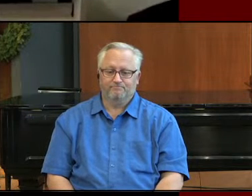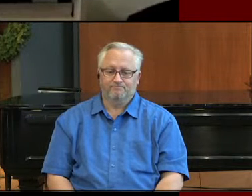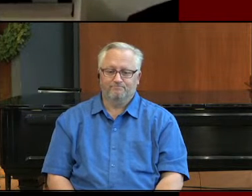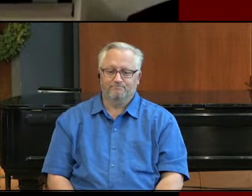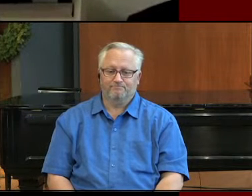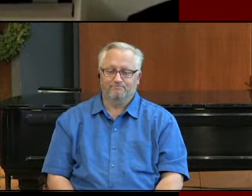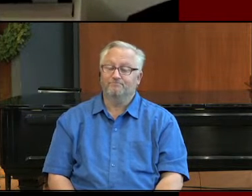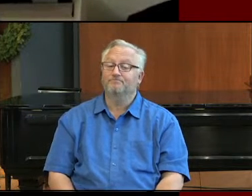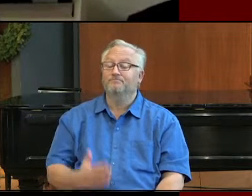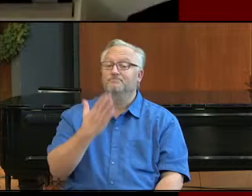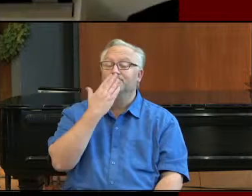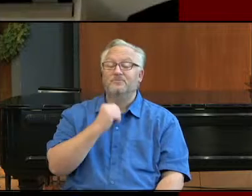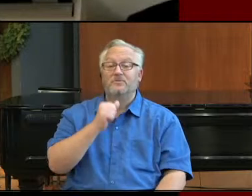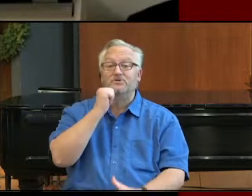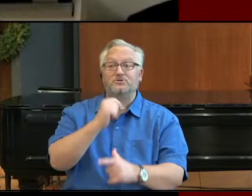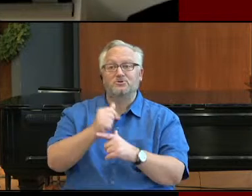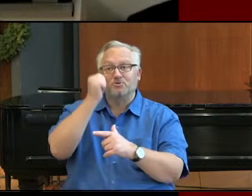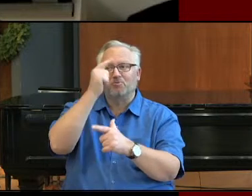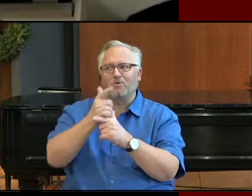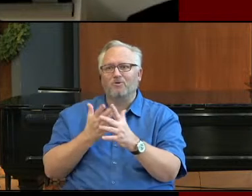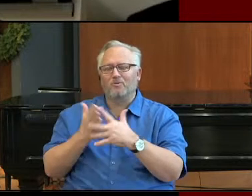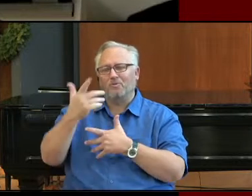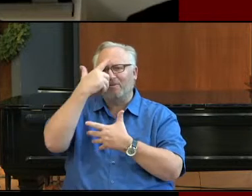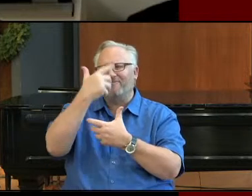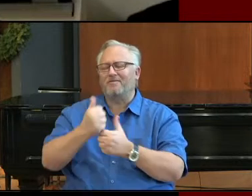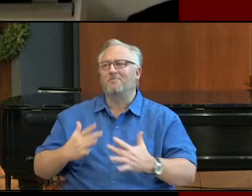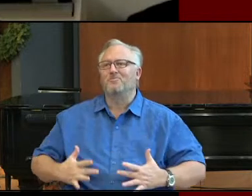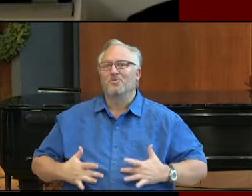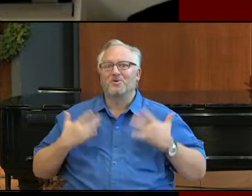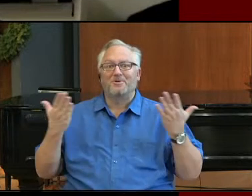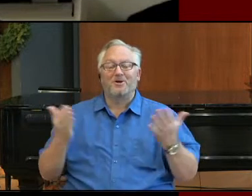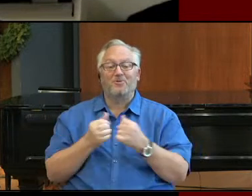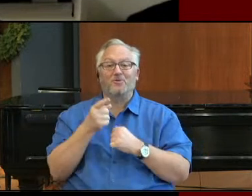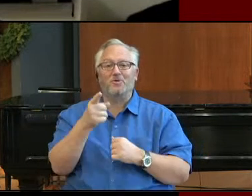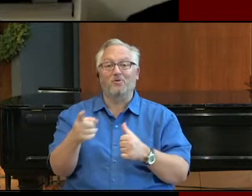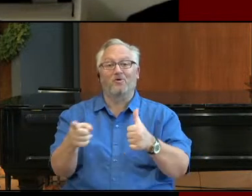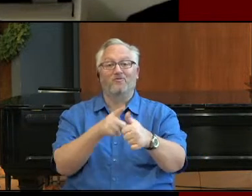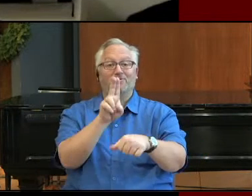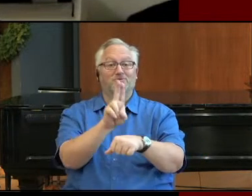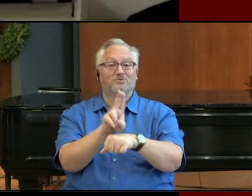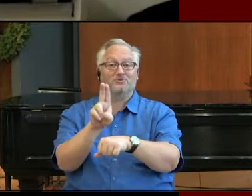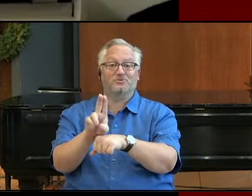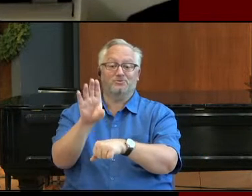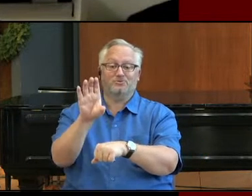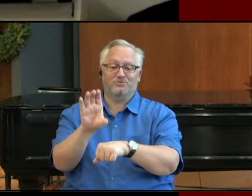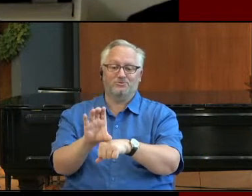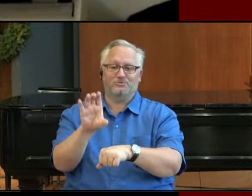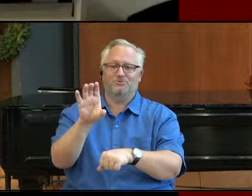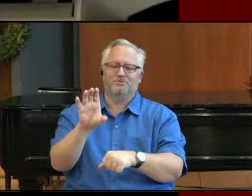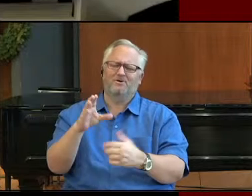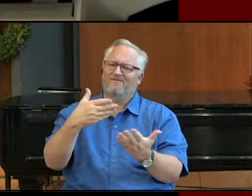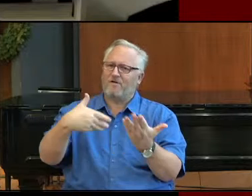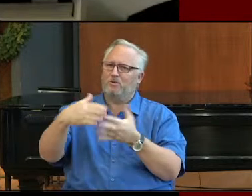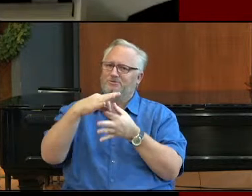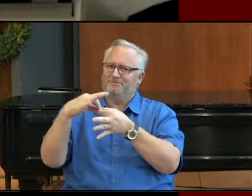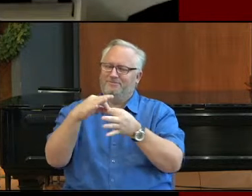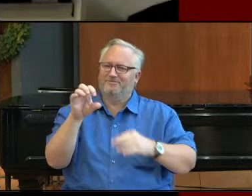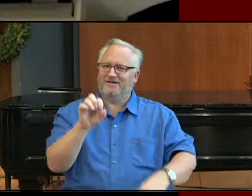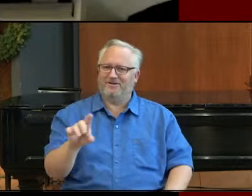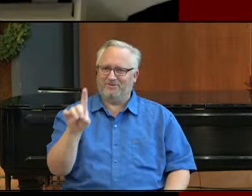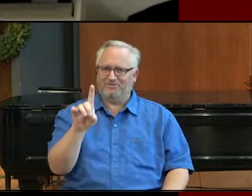Dear sisters and brothers in faith, I'm delighted to be with you here at the First Unitarian Universalist Fellowship of San